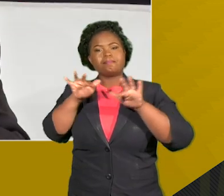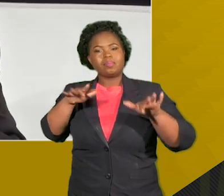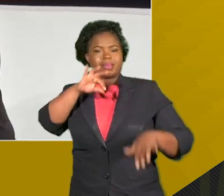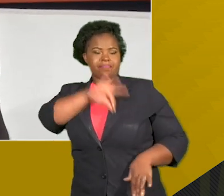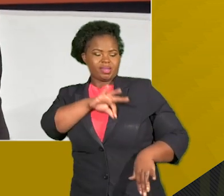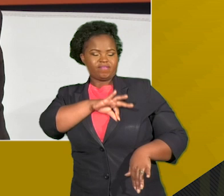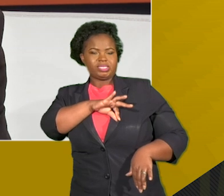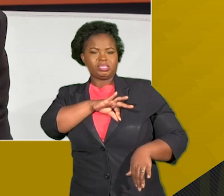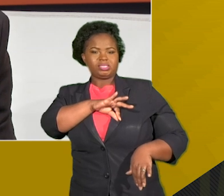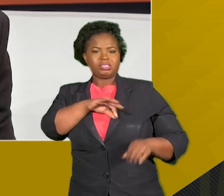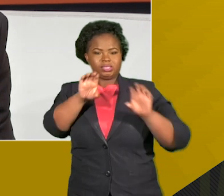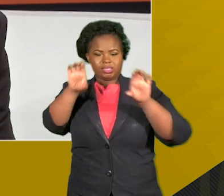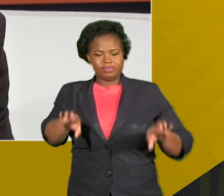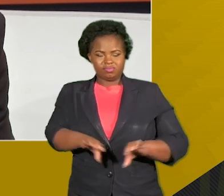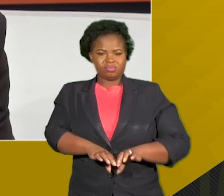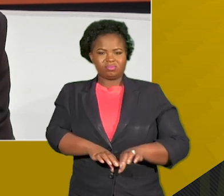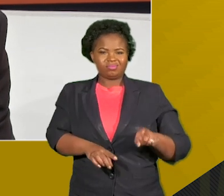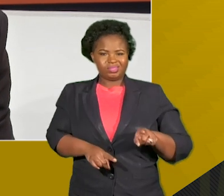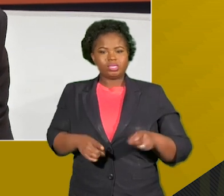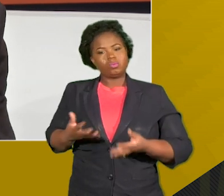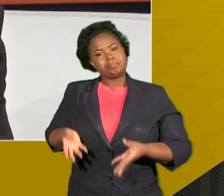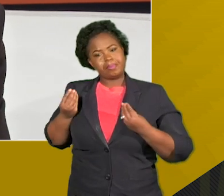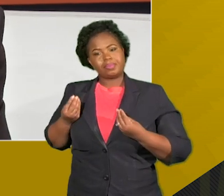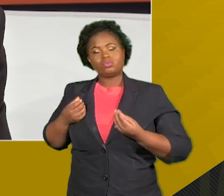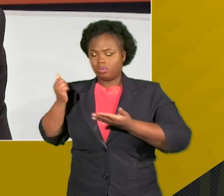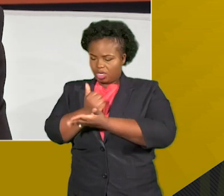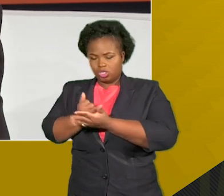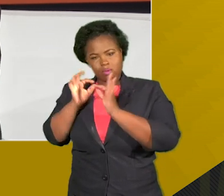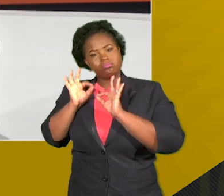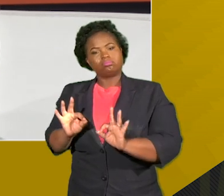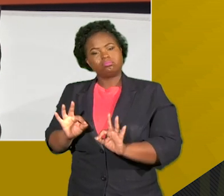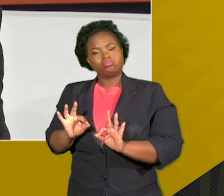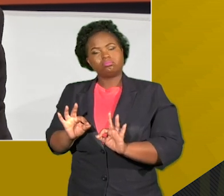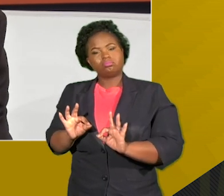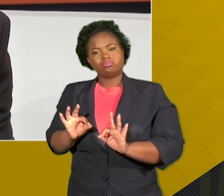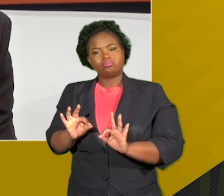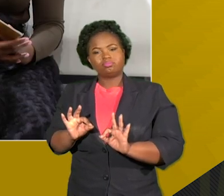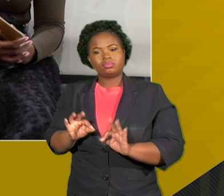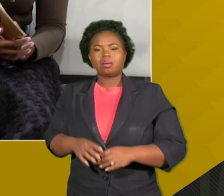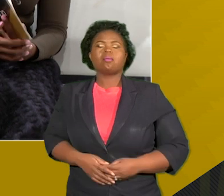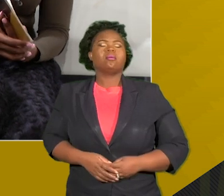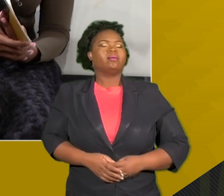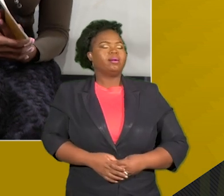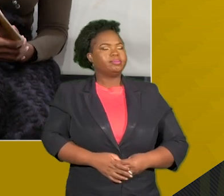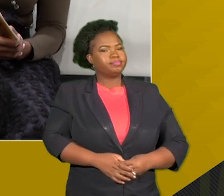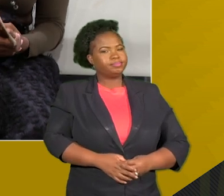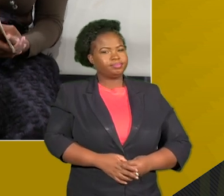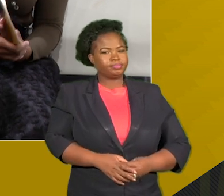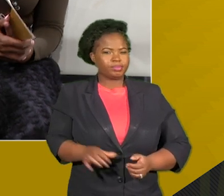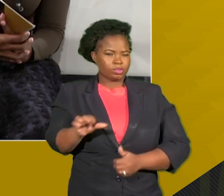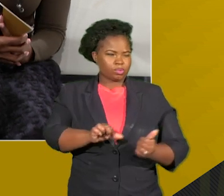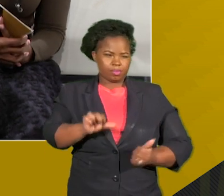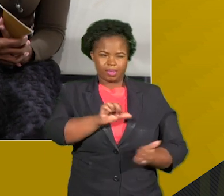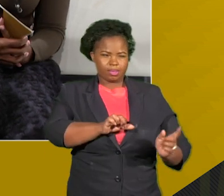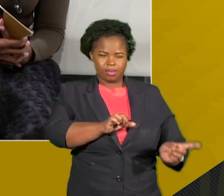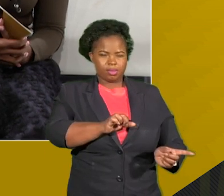these are the things that we look at in terms of an organization that is registered and that is... I am going to go back to